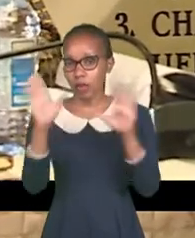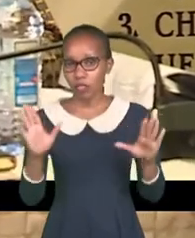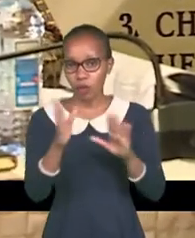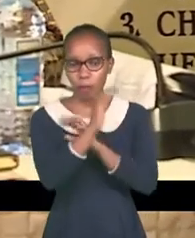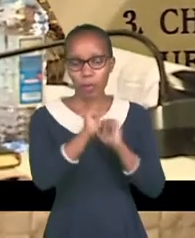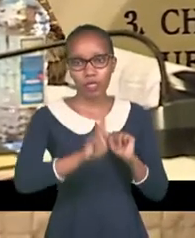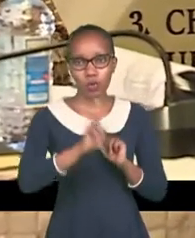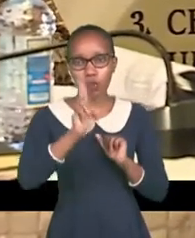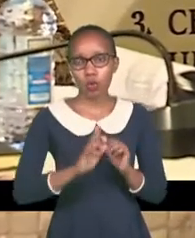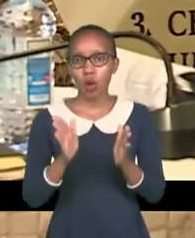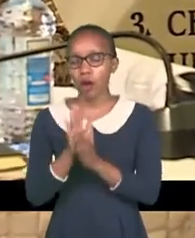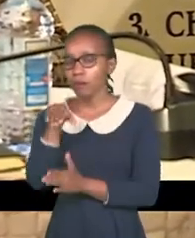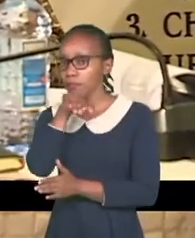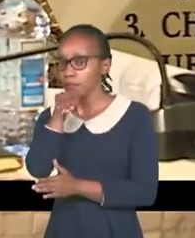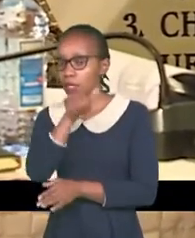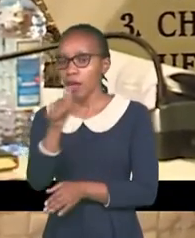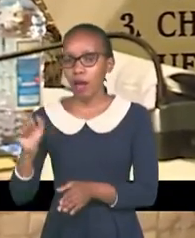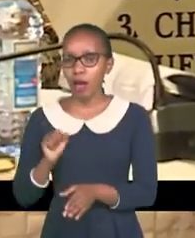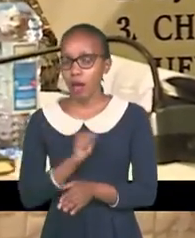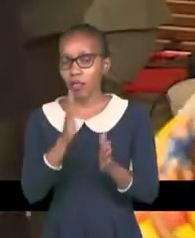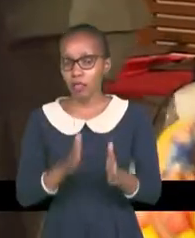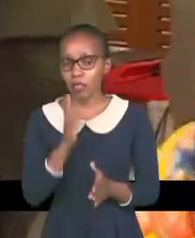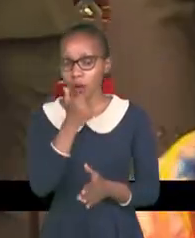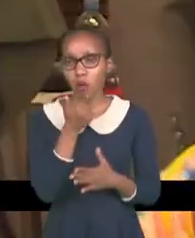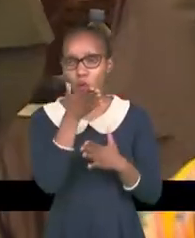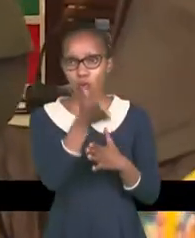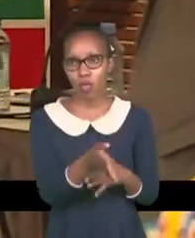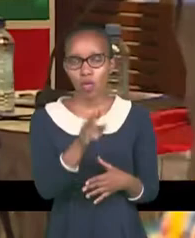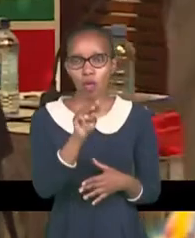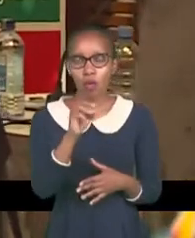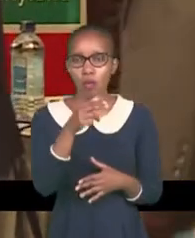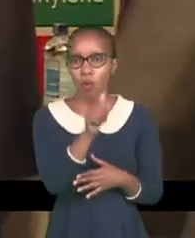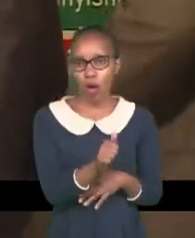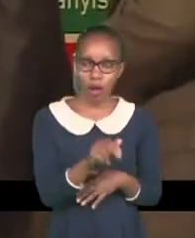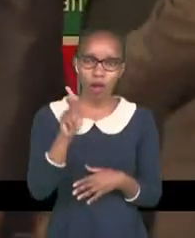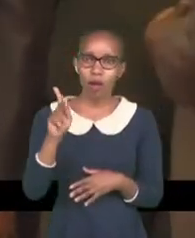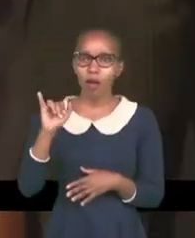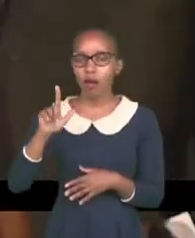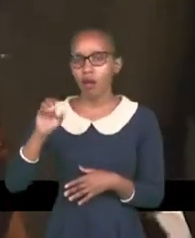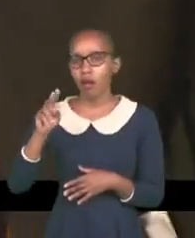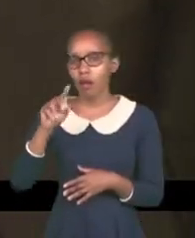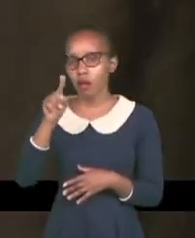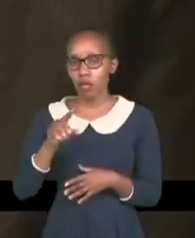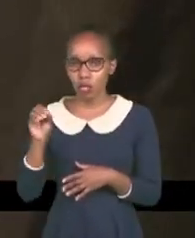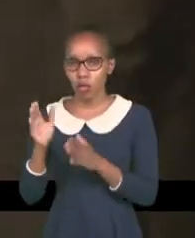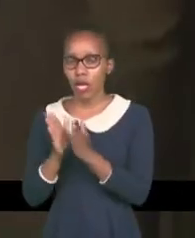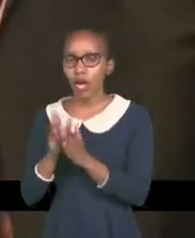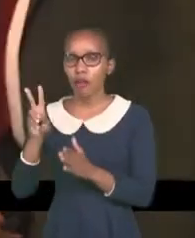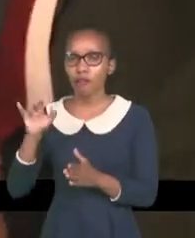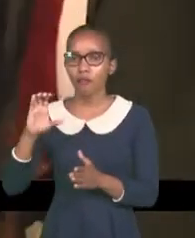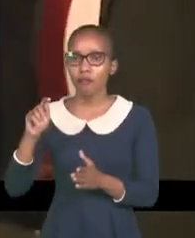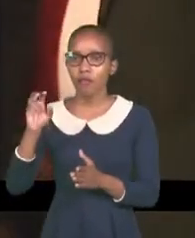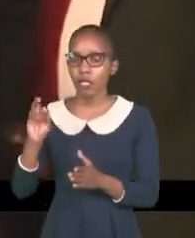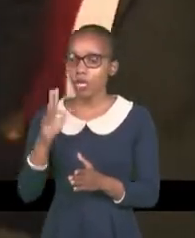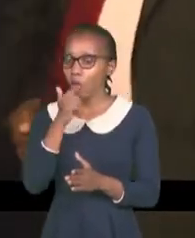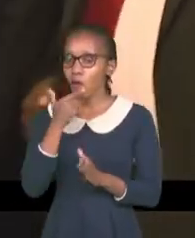Odinga. Other senators present during the presentation were Mohamed Faki, Mutula Kilonzo Jr., Ledama Olekin and Victor Prengei, who